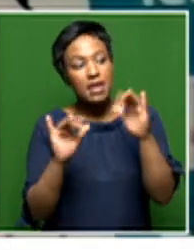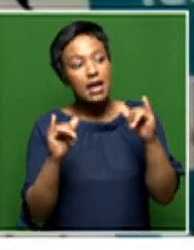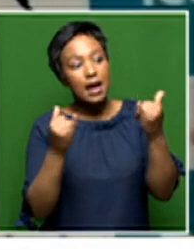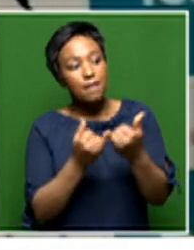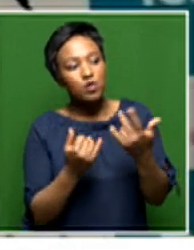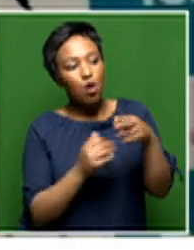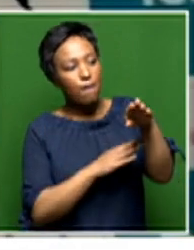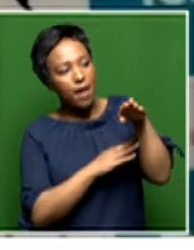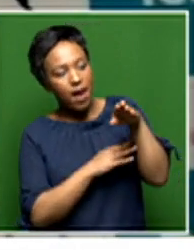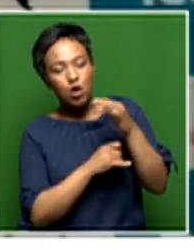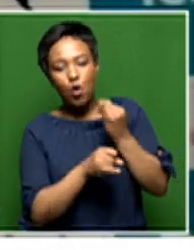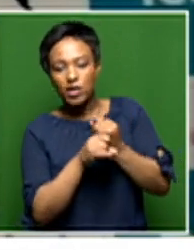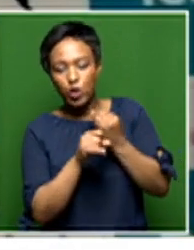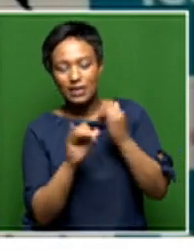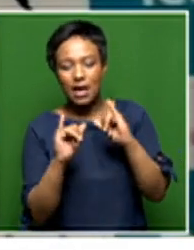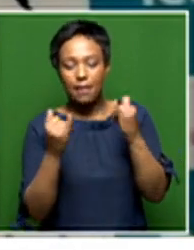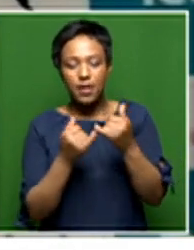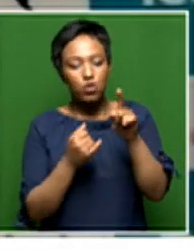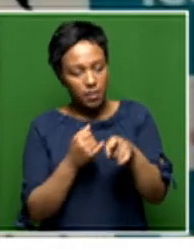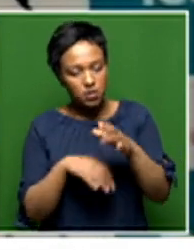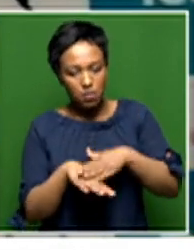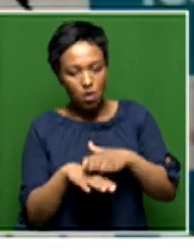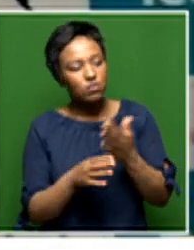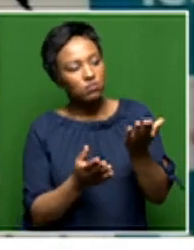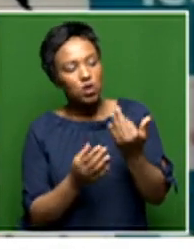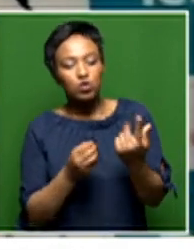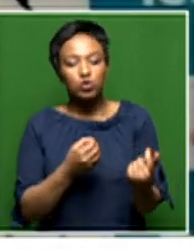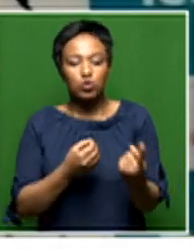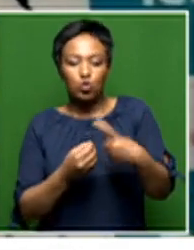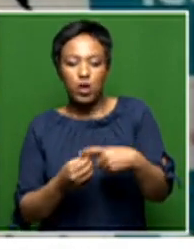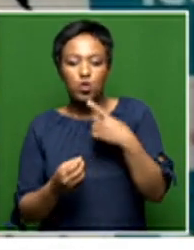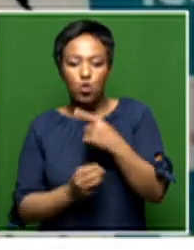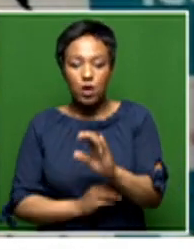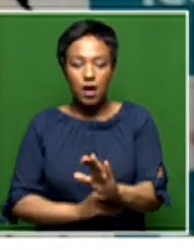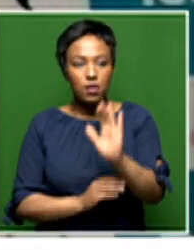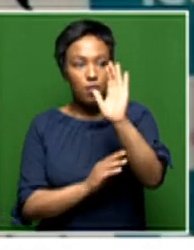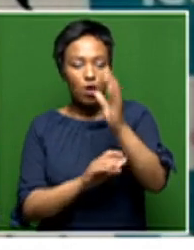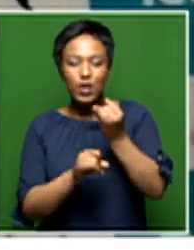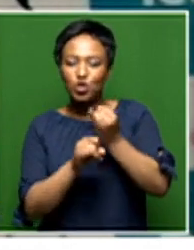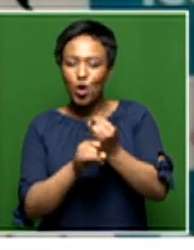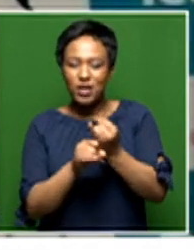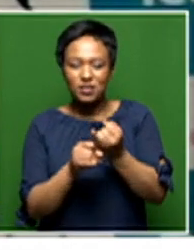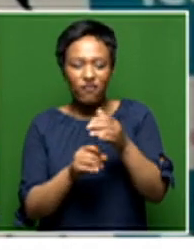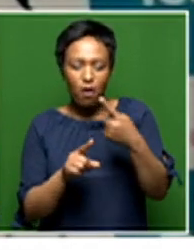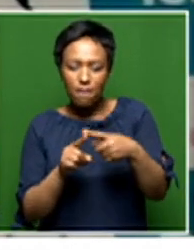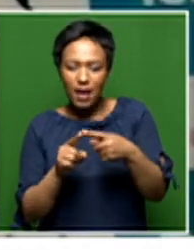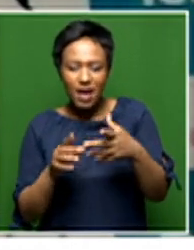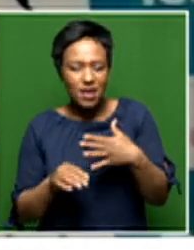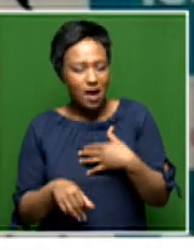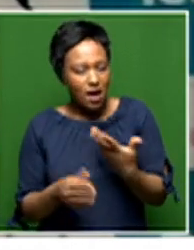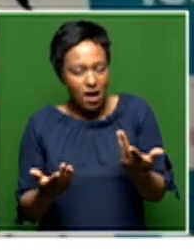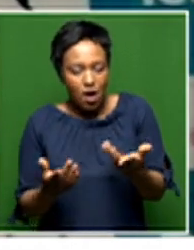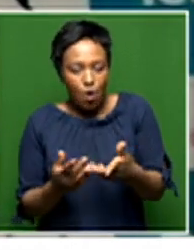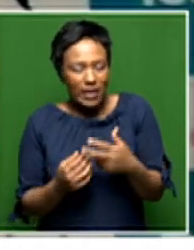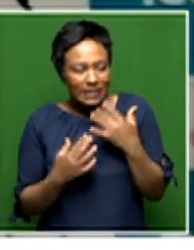even a bank or insurance company to say, we want to come into Netball because our players are not insured. And that's a thorn